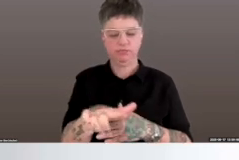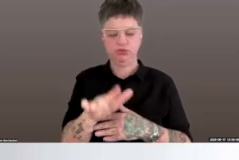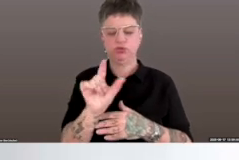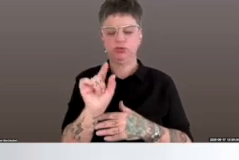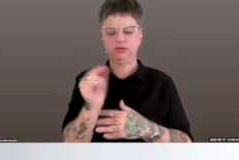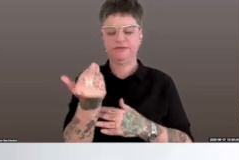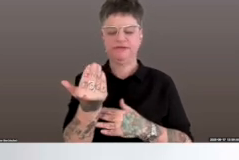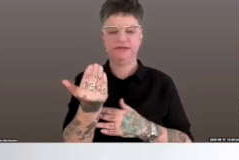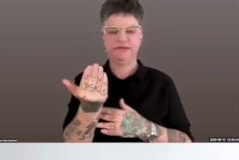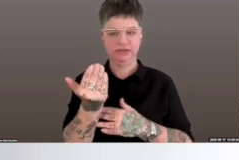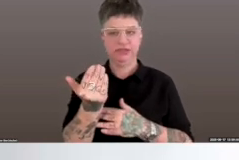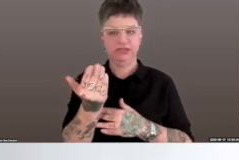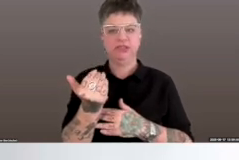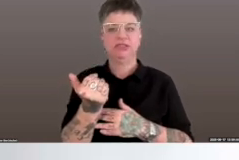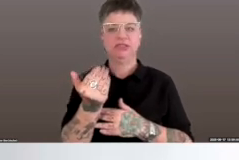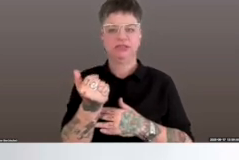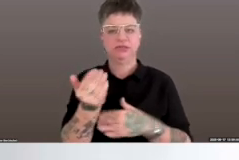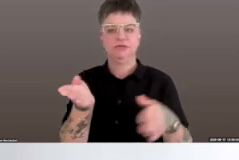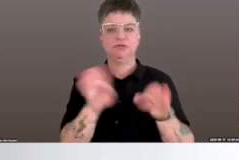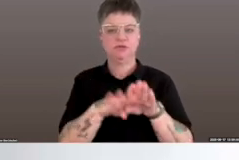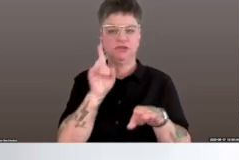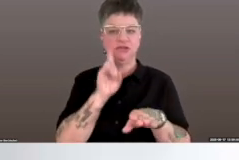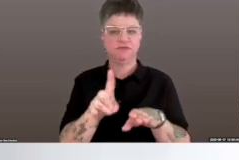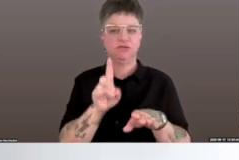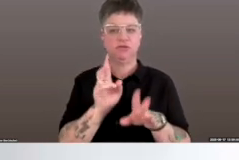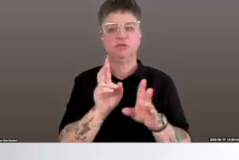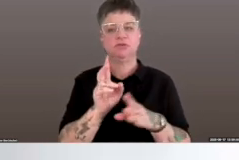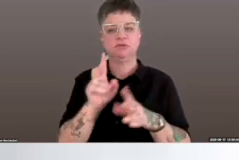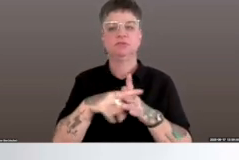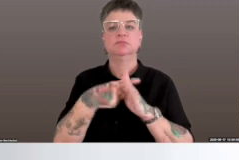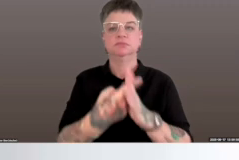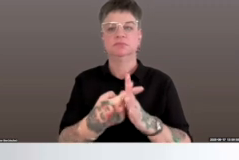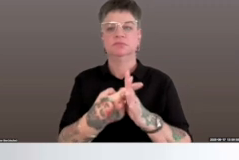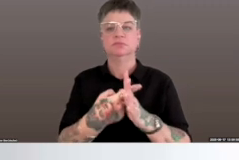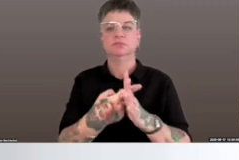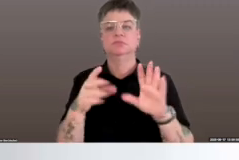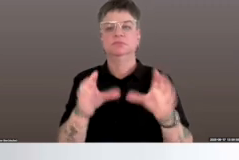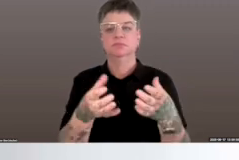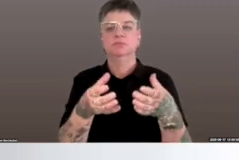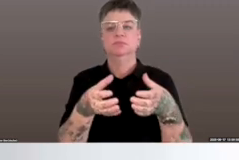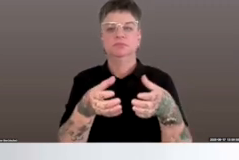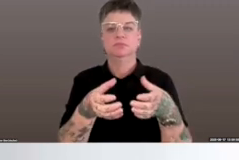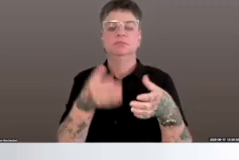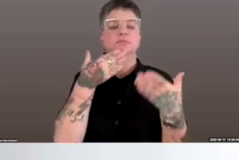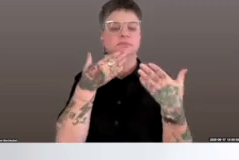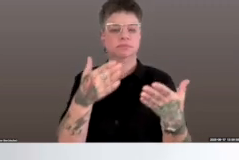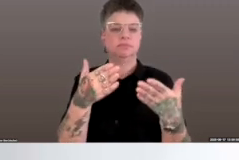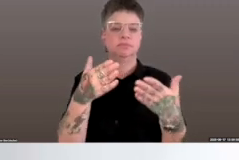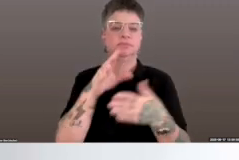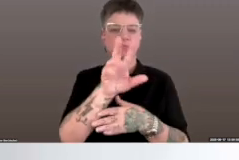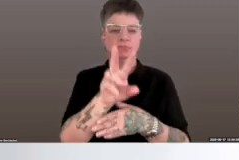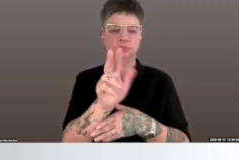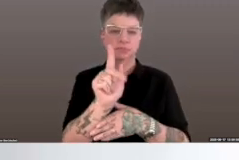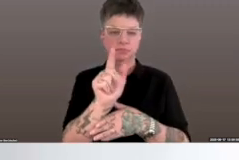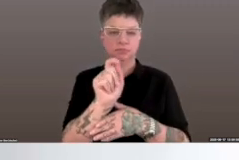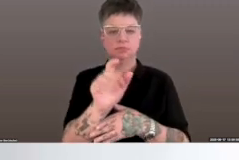competitive solicitation closed for the Disadvantaged Communities Pilots. Subsequently, $3 million was awarded to 2 regional